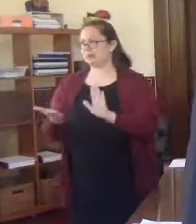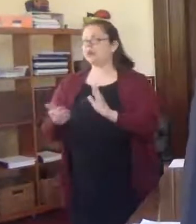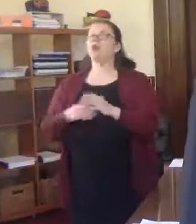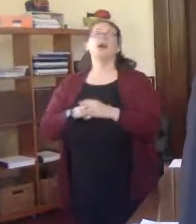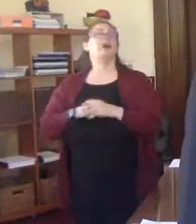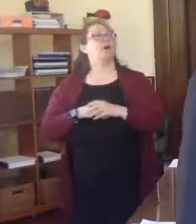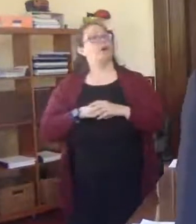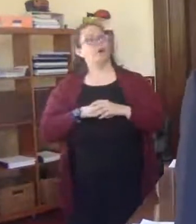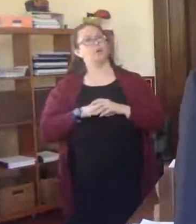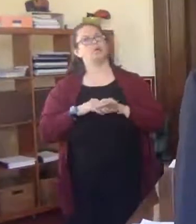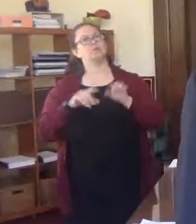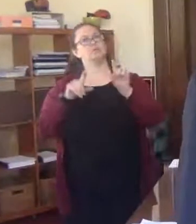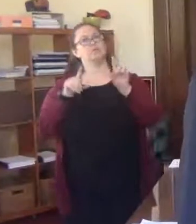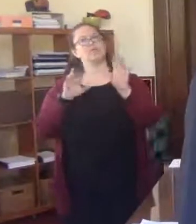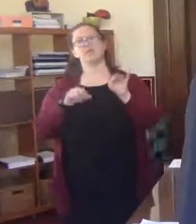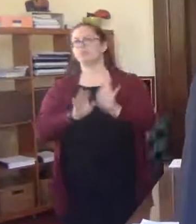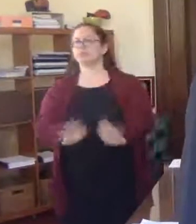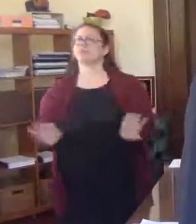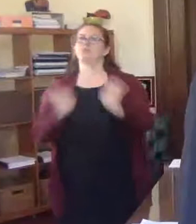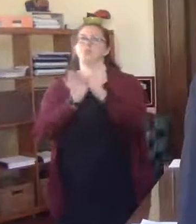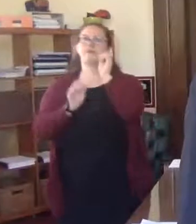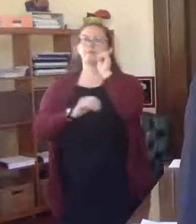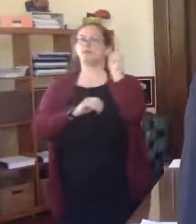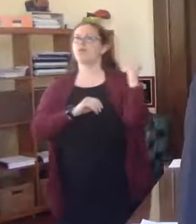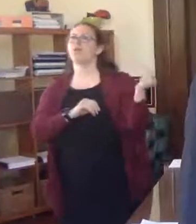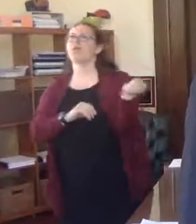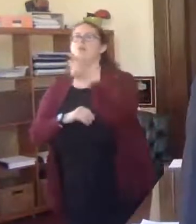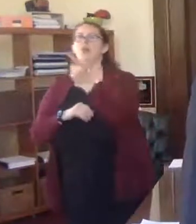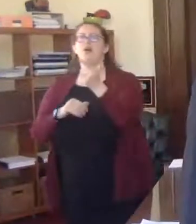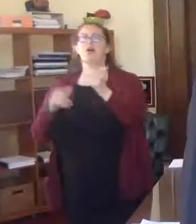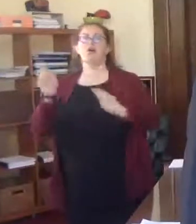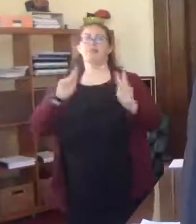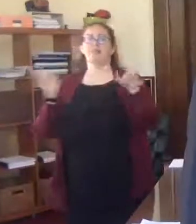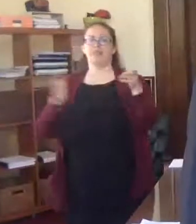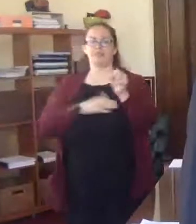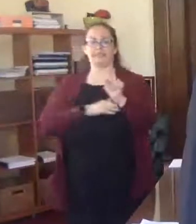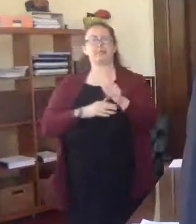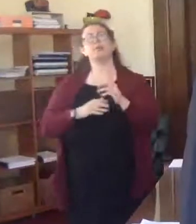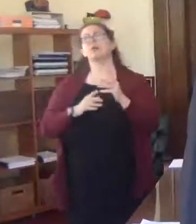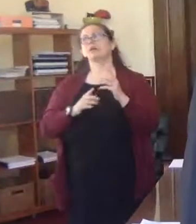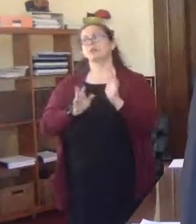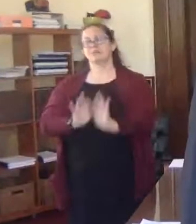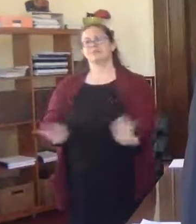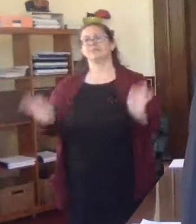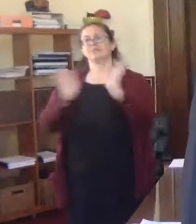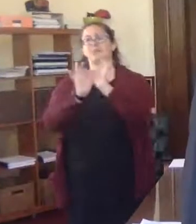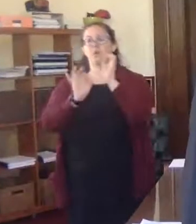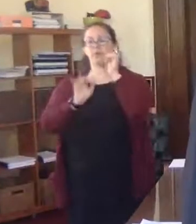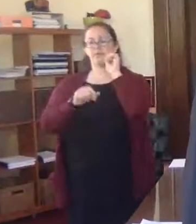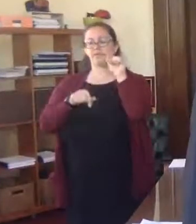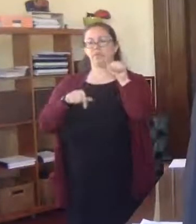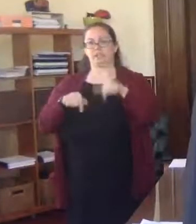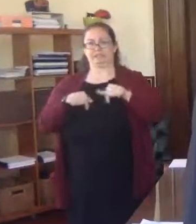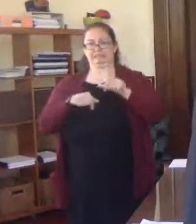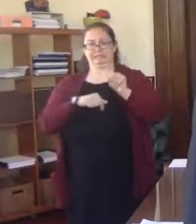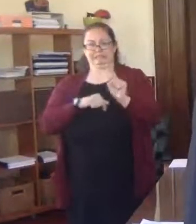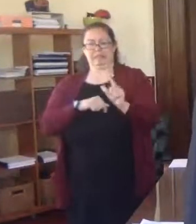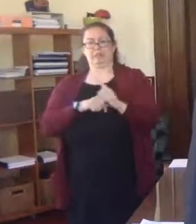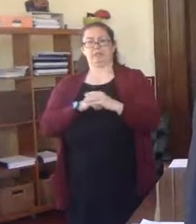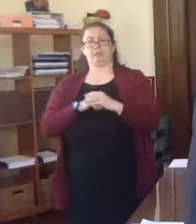all individuals across the city of St. Louis is really important. That's one of the key factors that we consider when